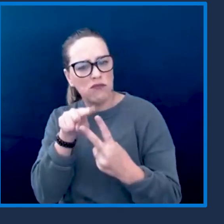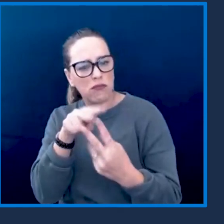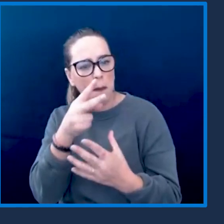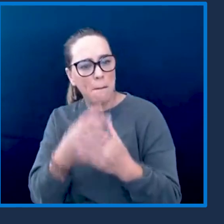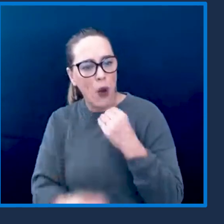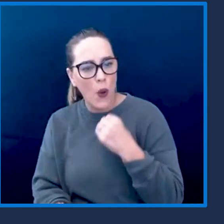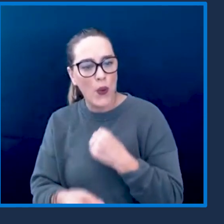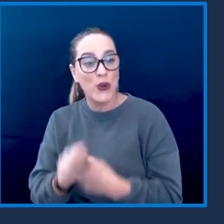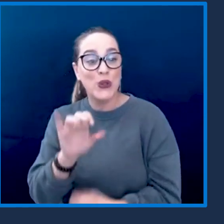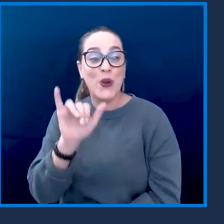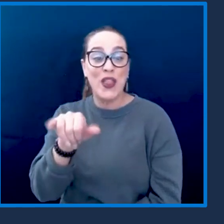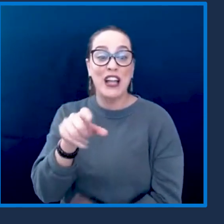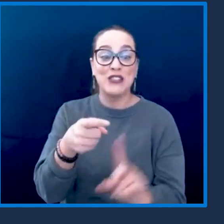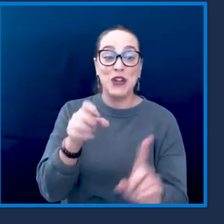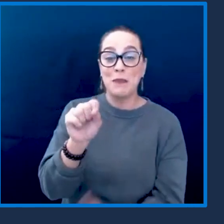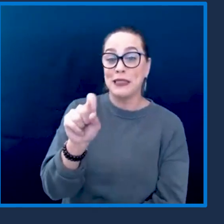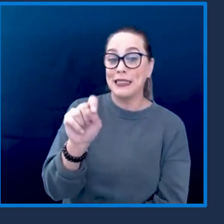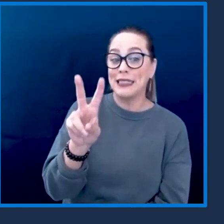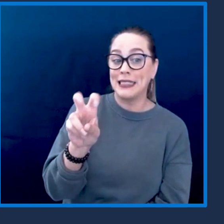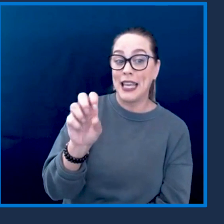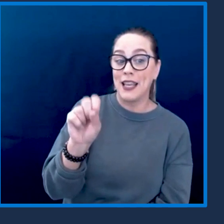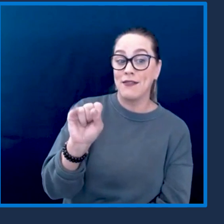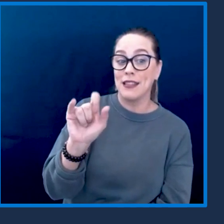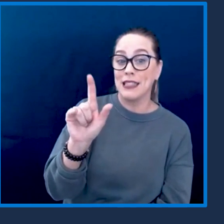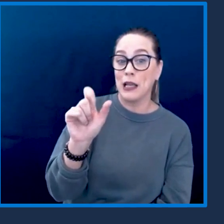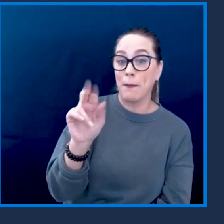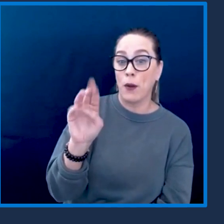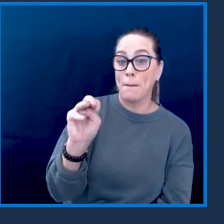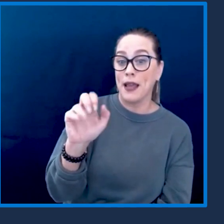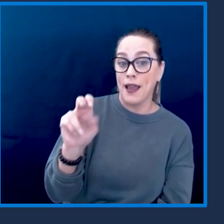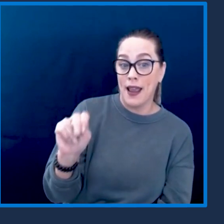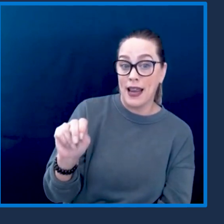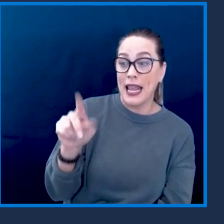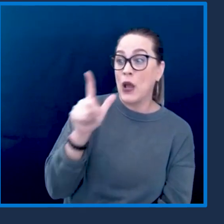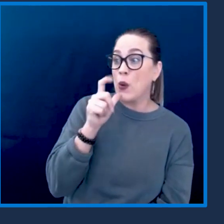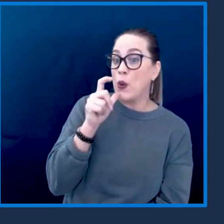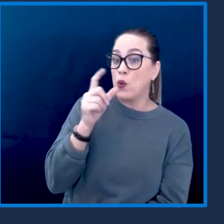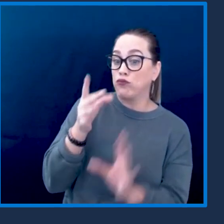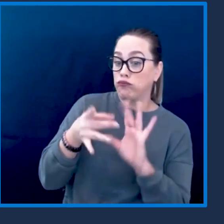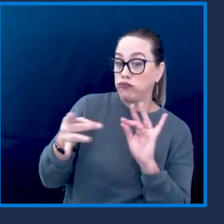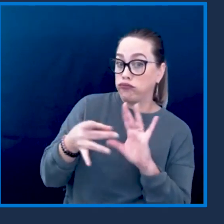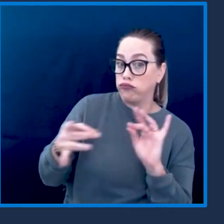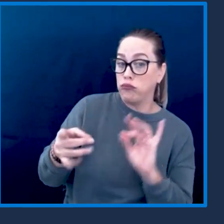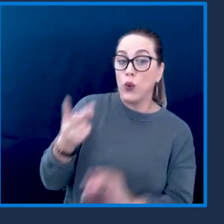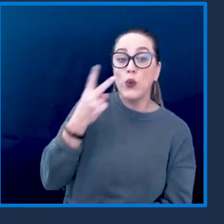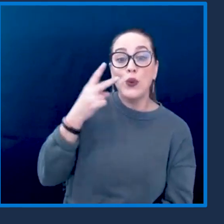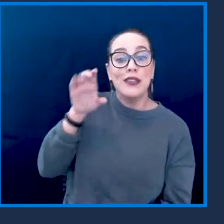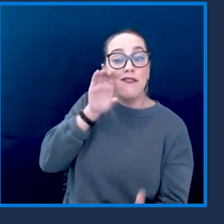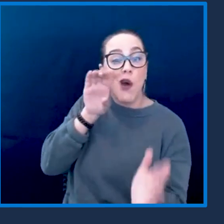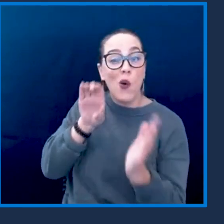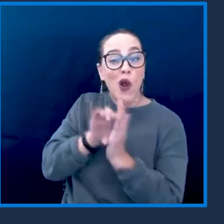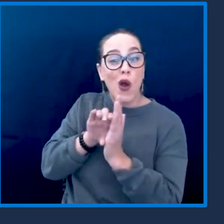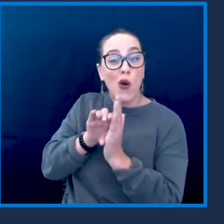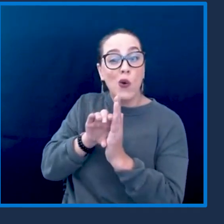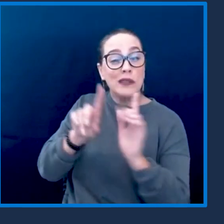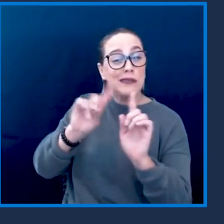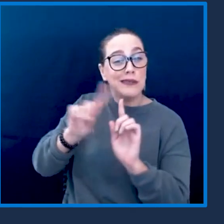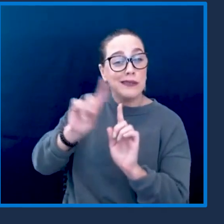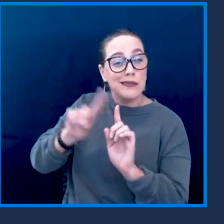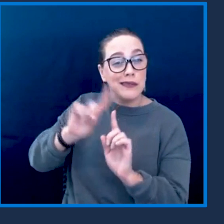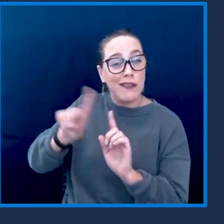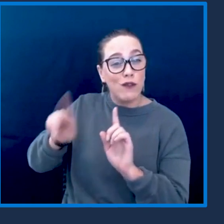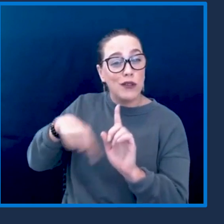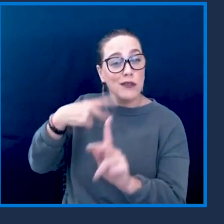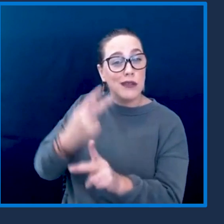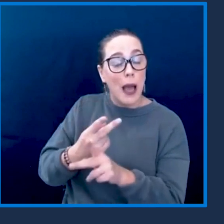of umbrellas with the different types of things that can be included in neurodiversity: dyspraxia,